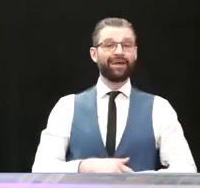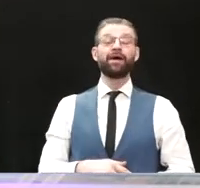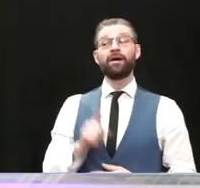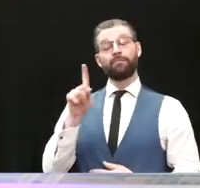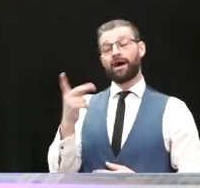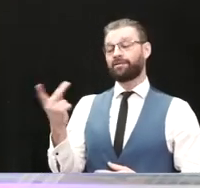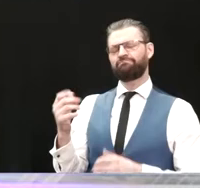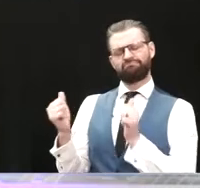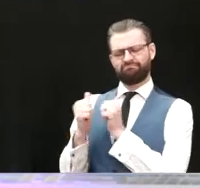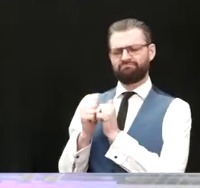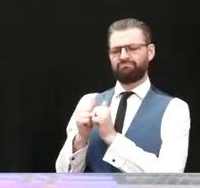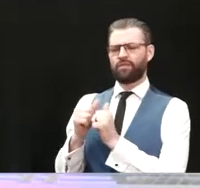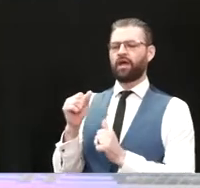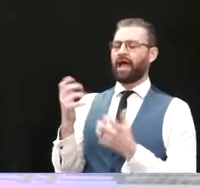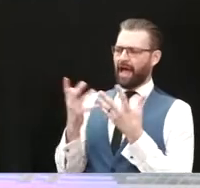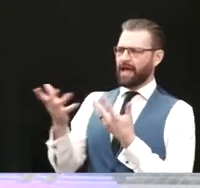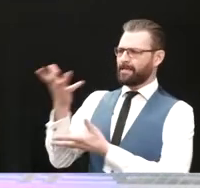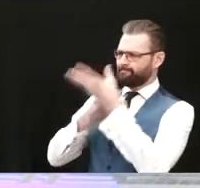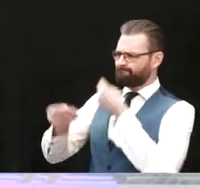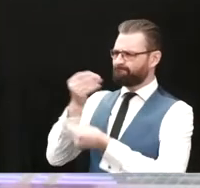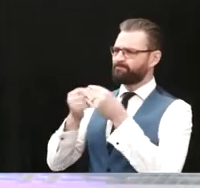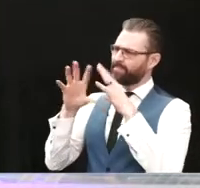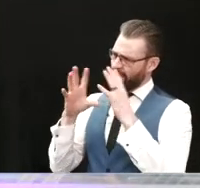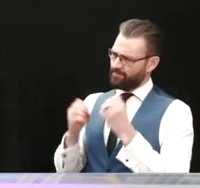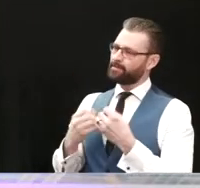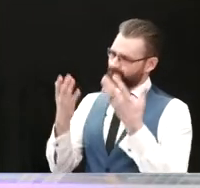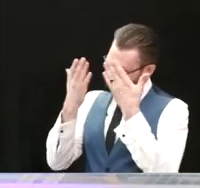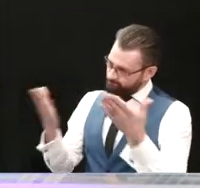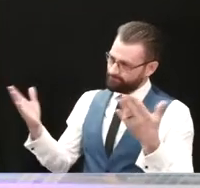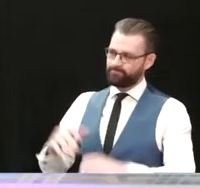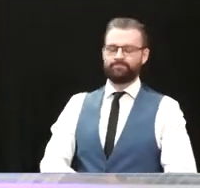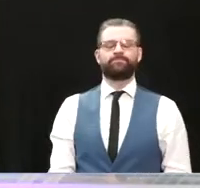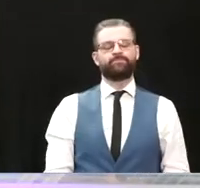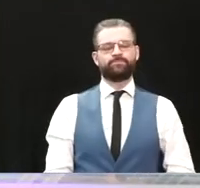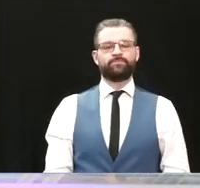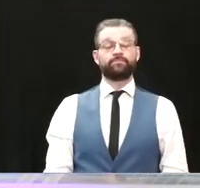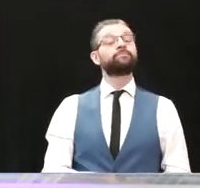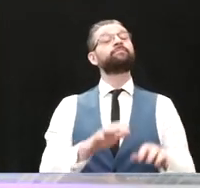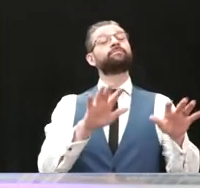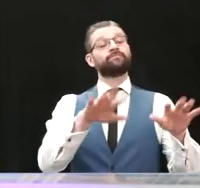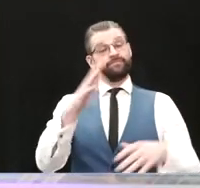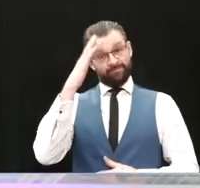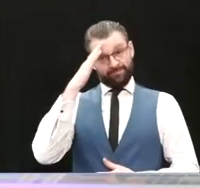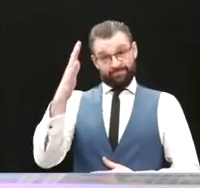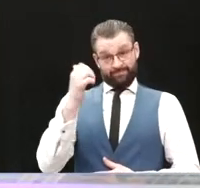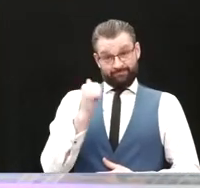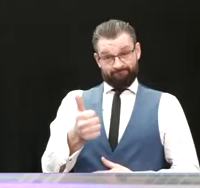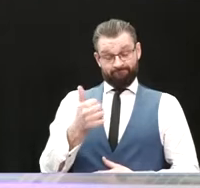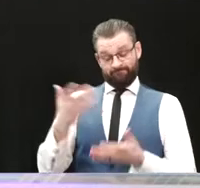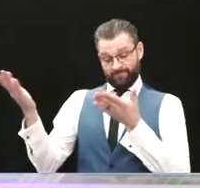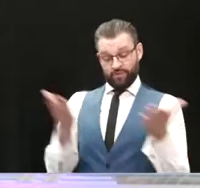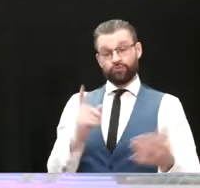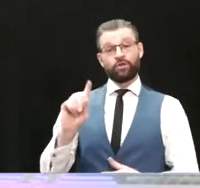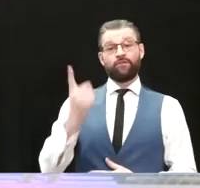mayor's course of action in this place, in this instance. Ladies and gentlemen, may I introduce our first